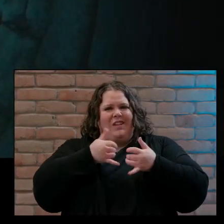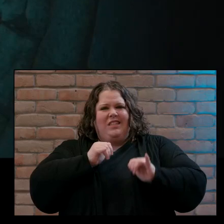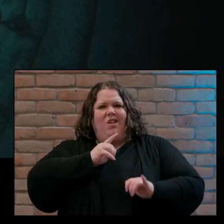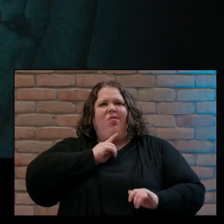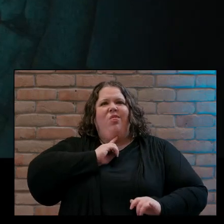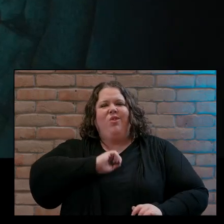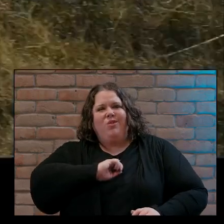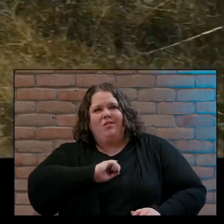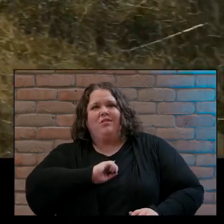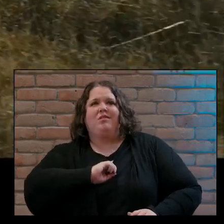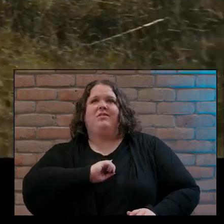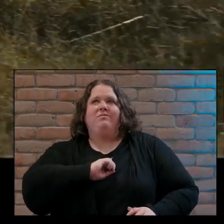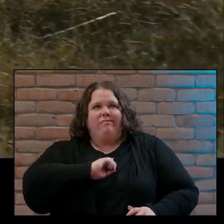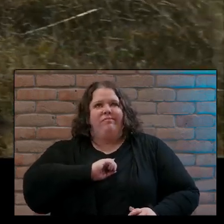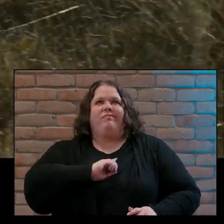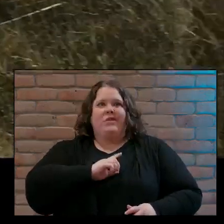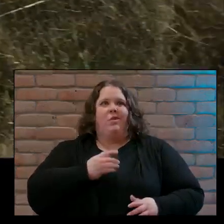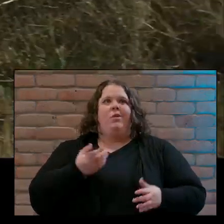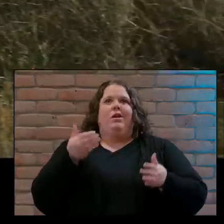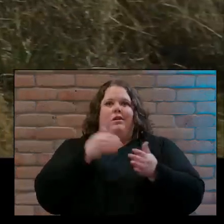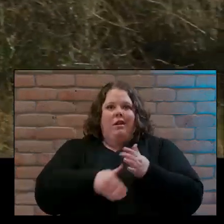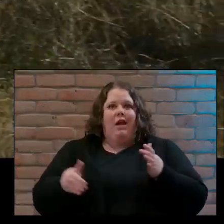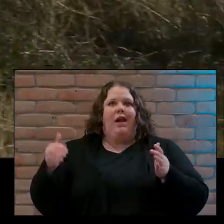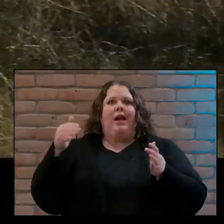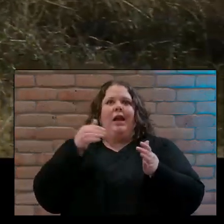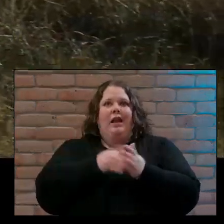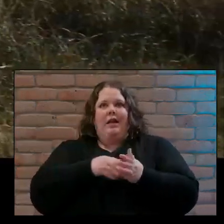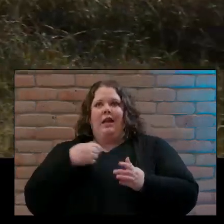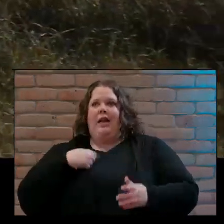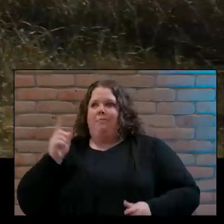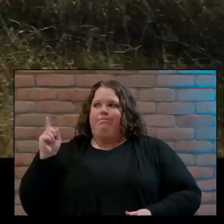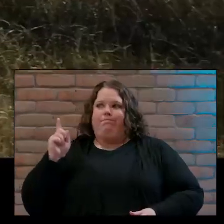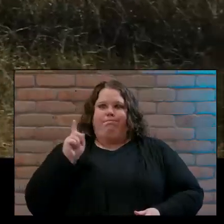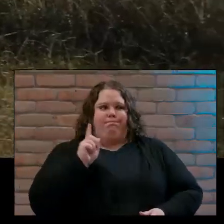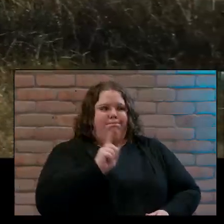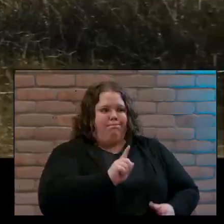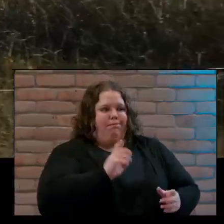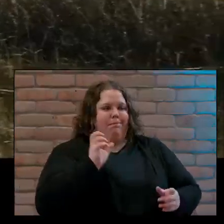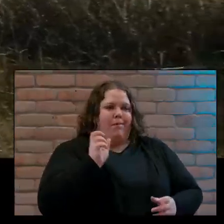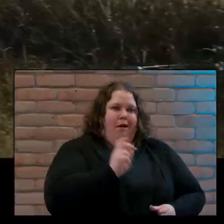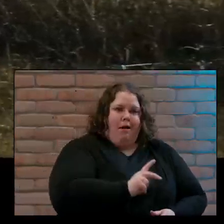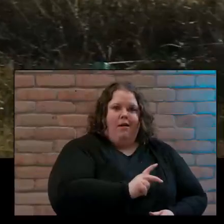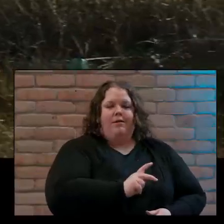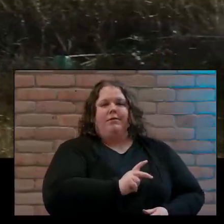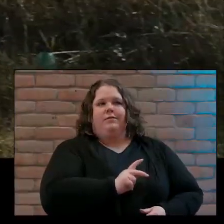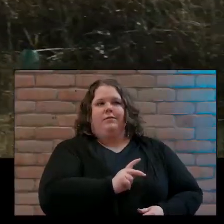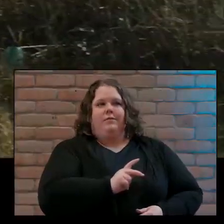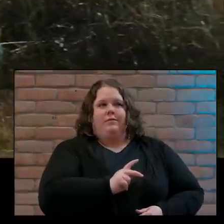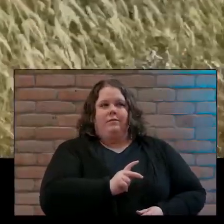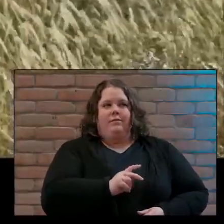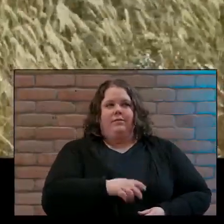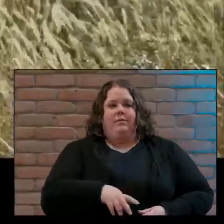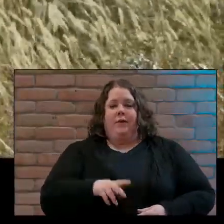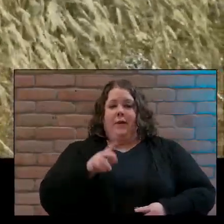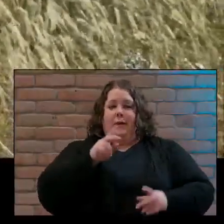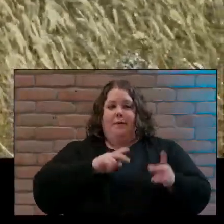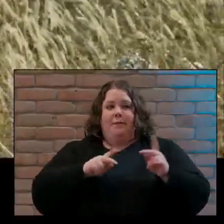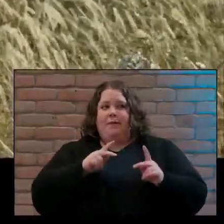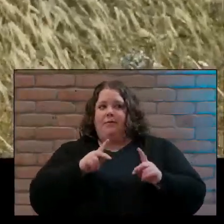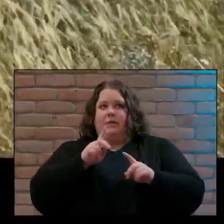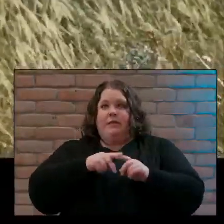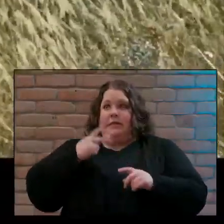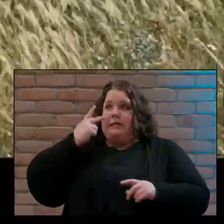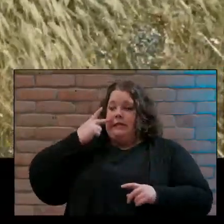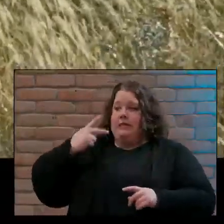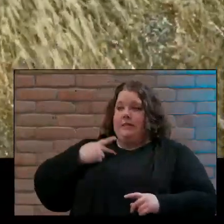So I came back to it over and over when no one else could see me.